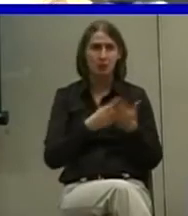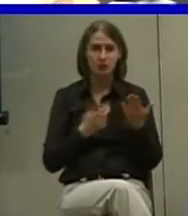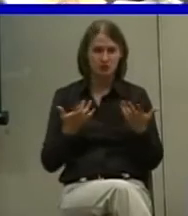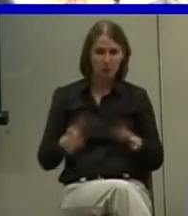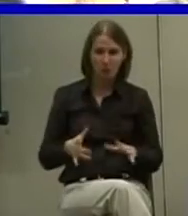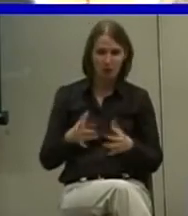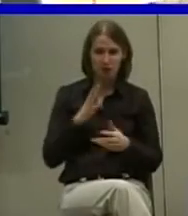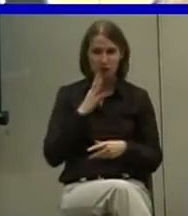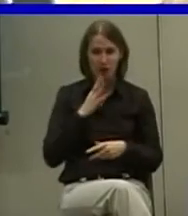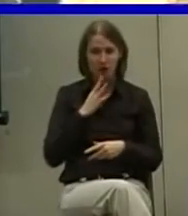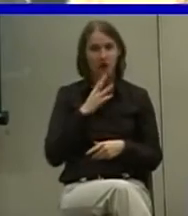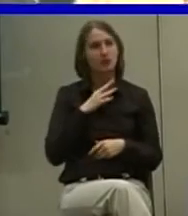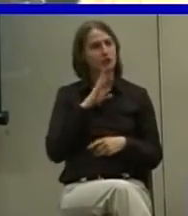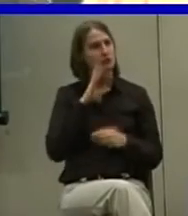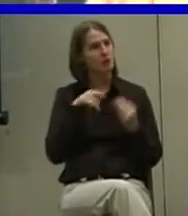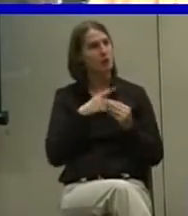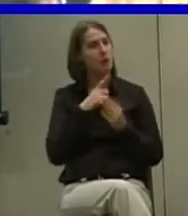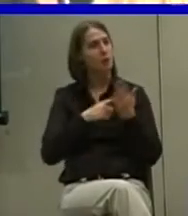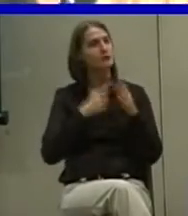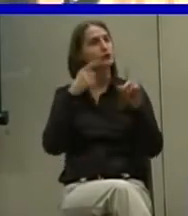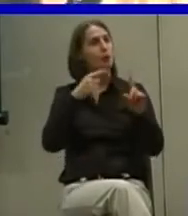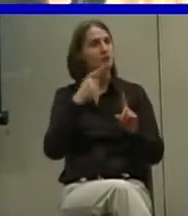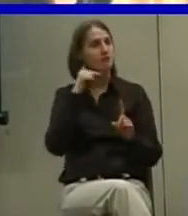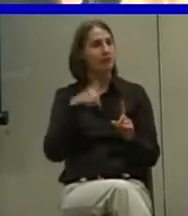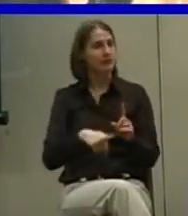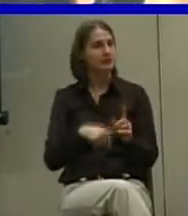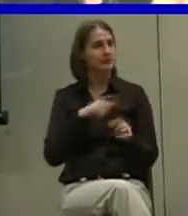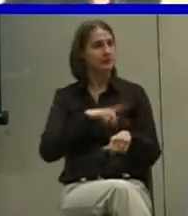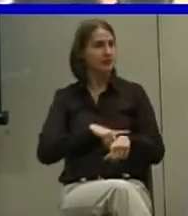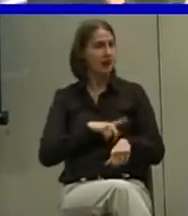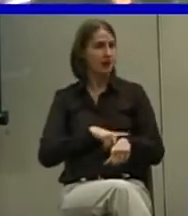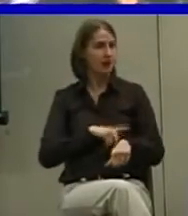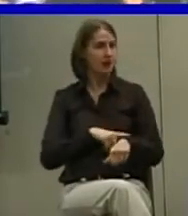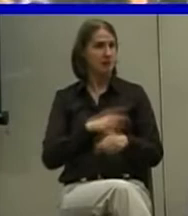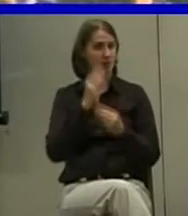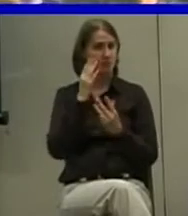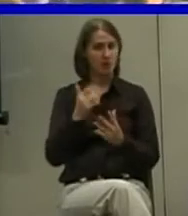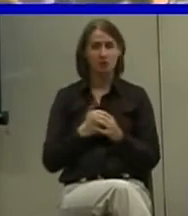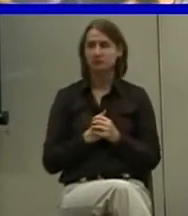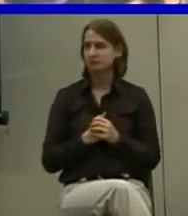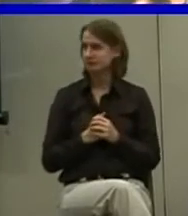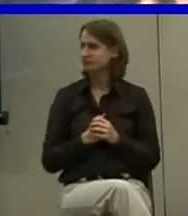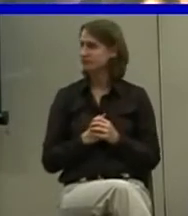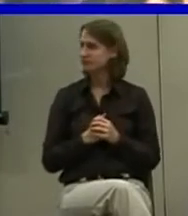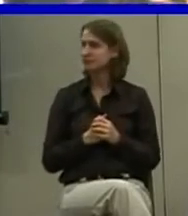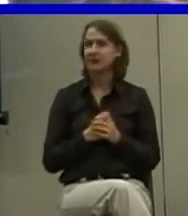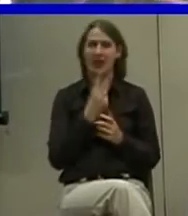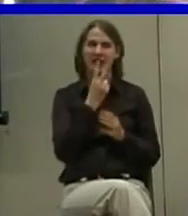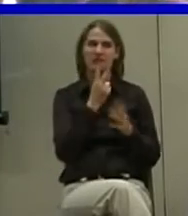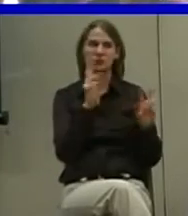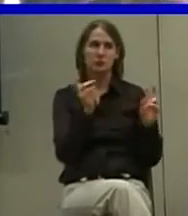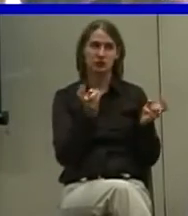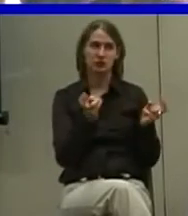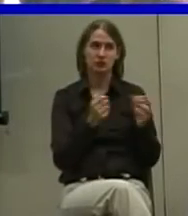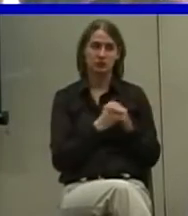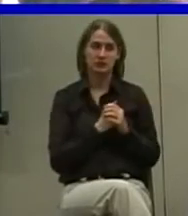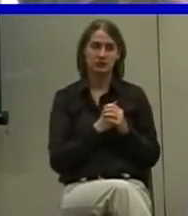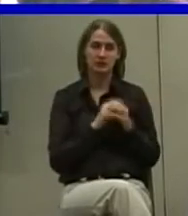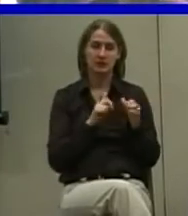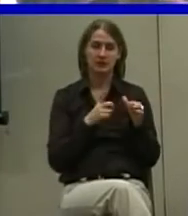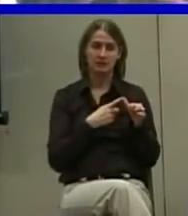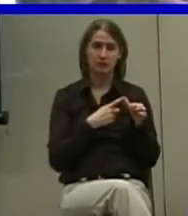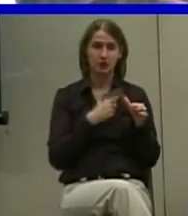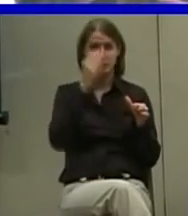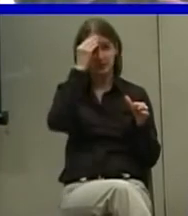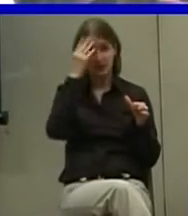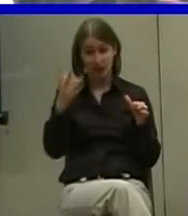to do, start talking about, you know, the goal setting. And Right. just letting them know what they can do. There are kind of 2 issues here. One is telling